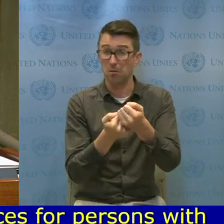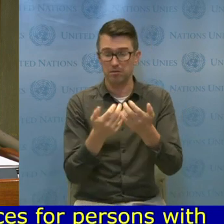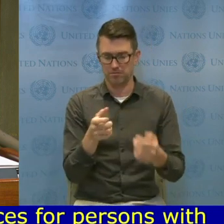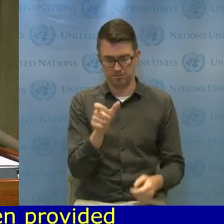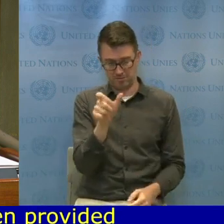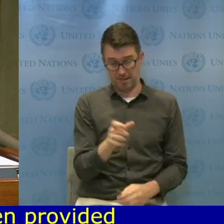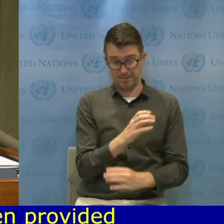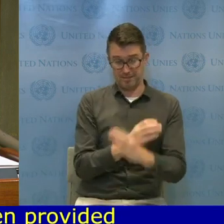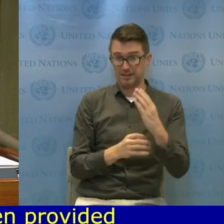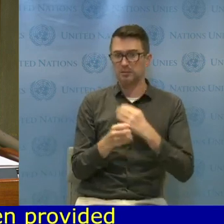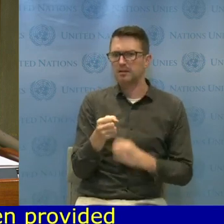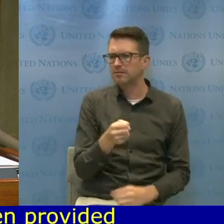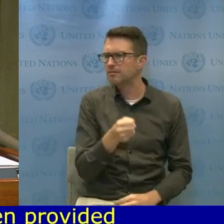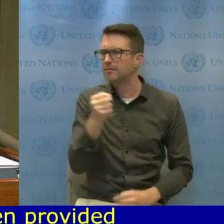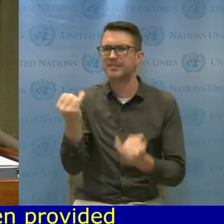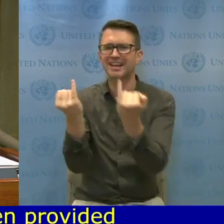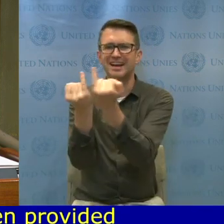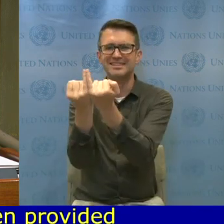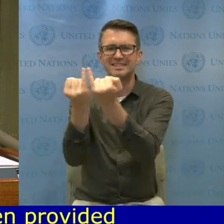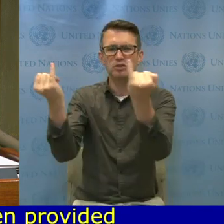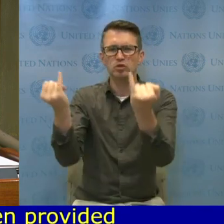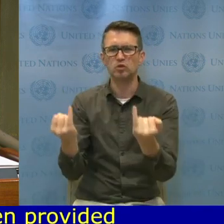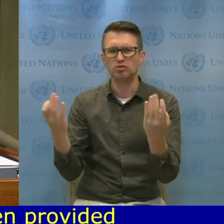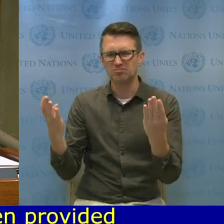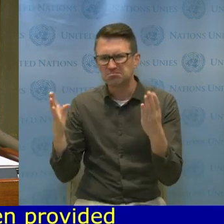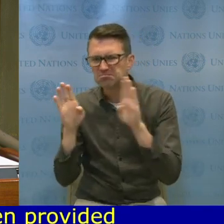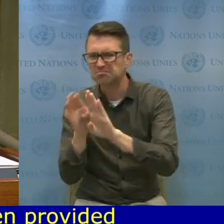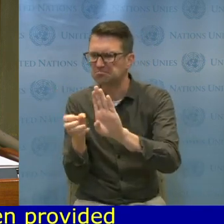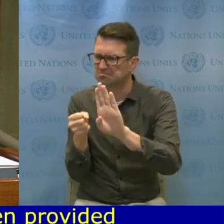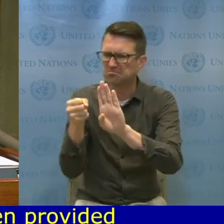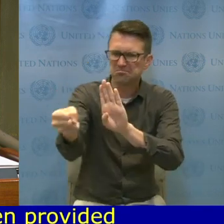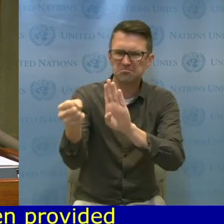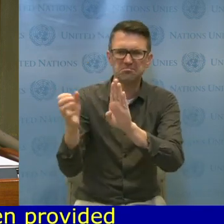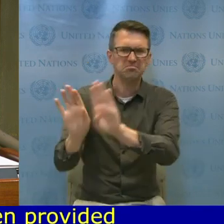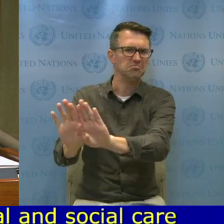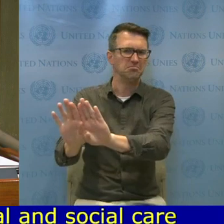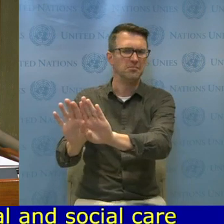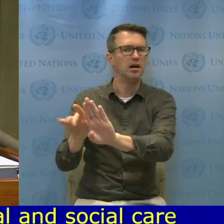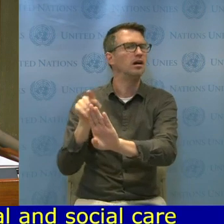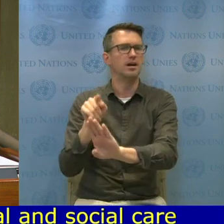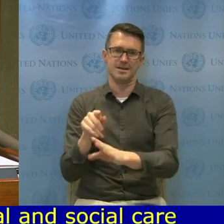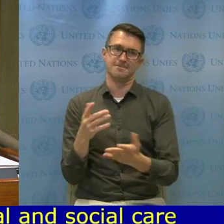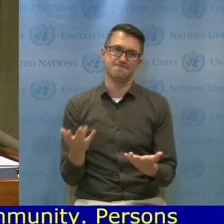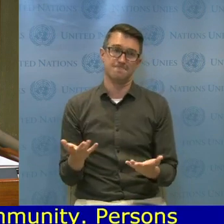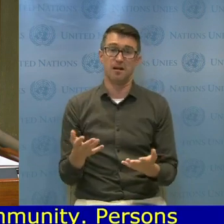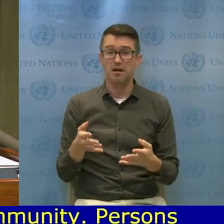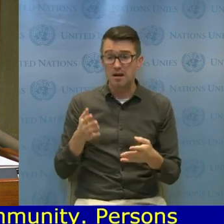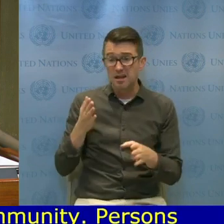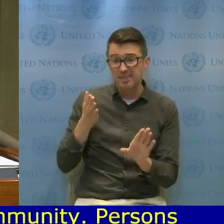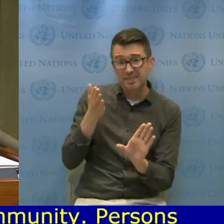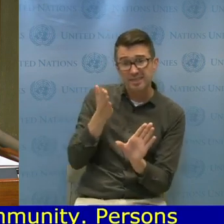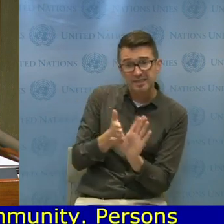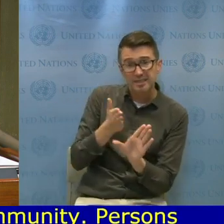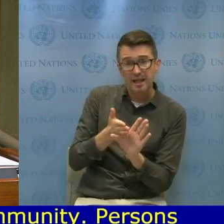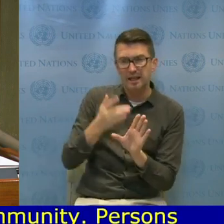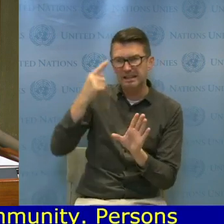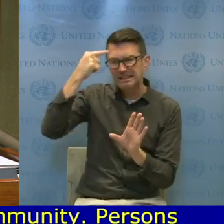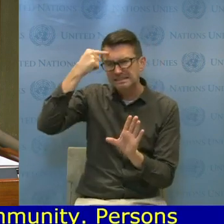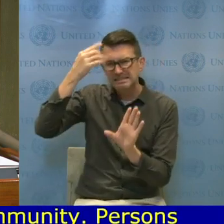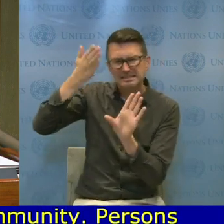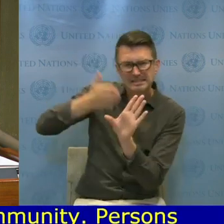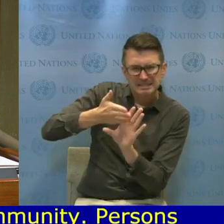with psychosocial disability are placed in these facilities by force without their consent. In Japan,